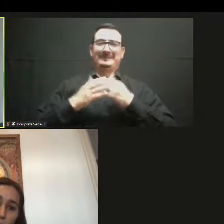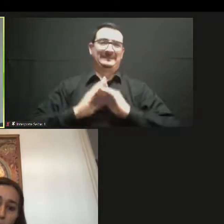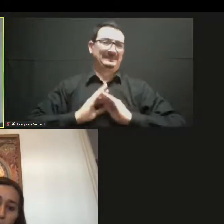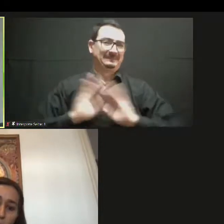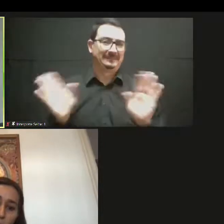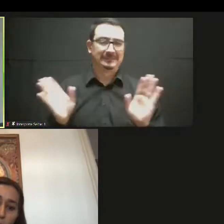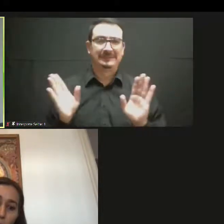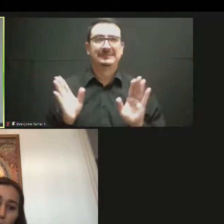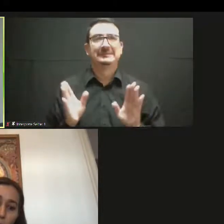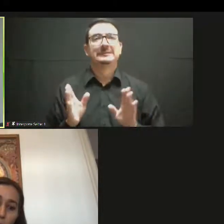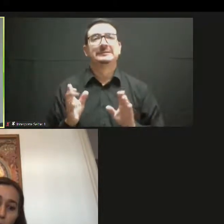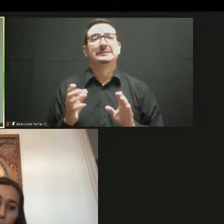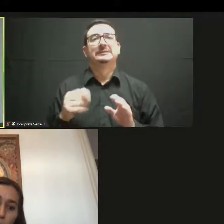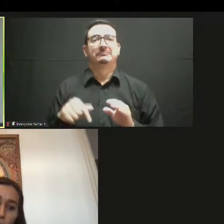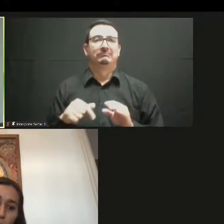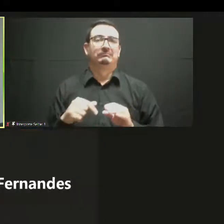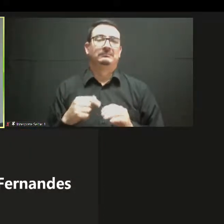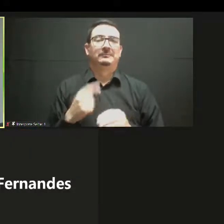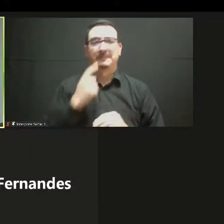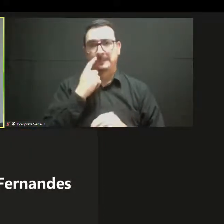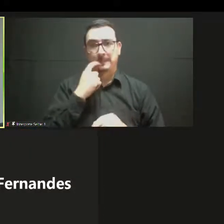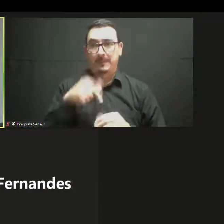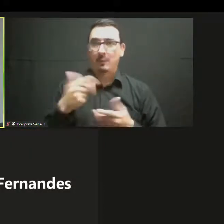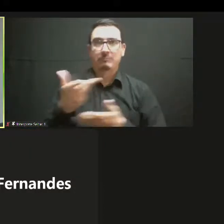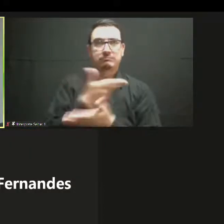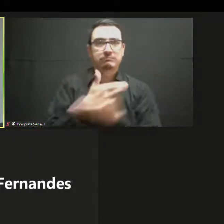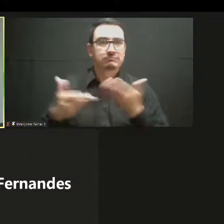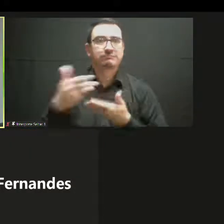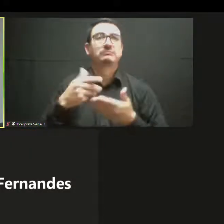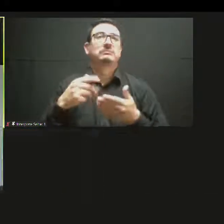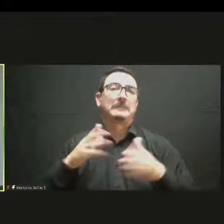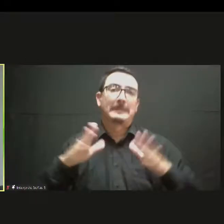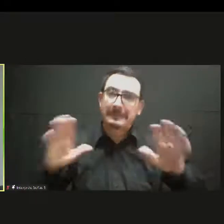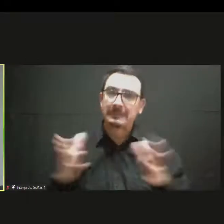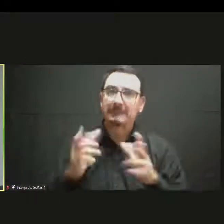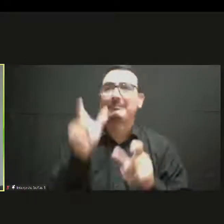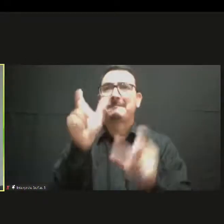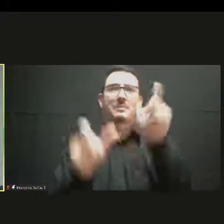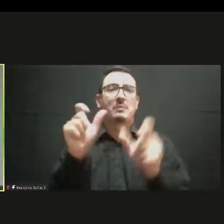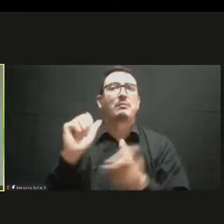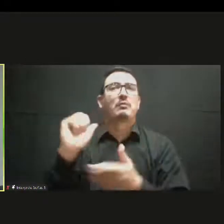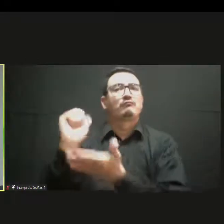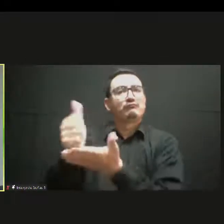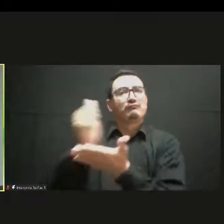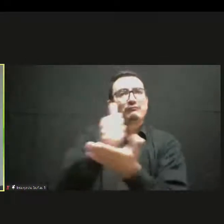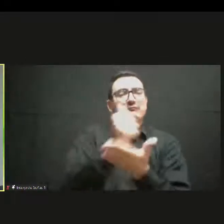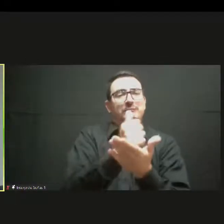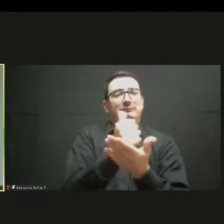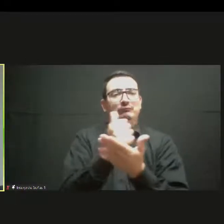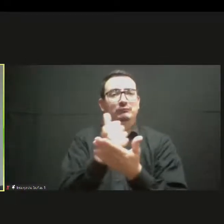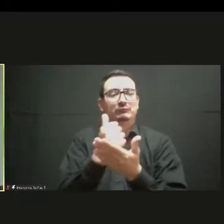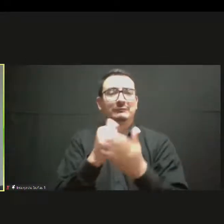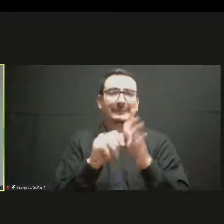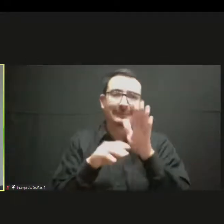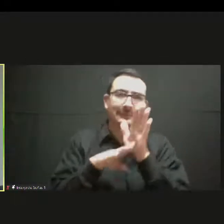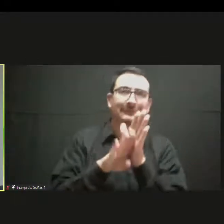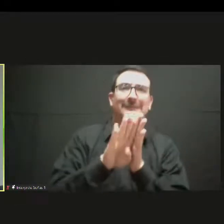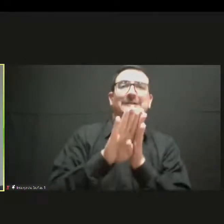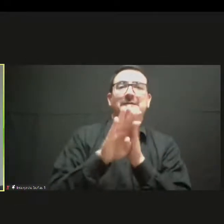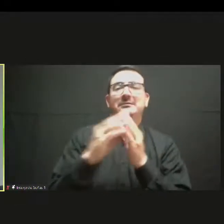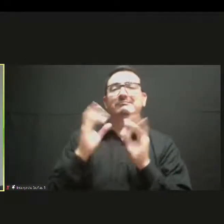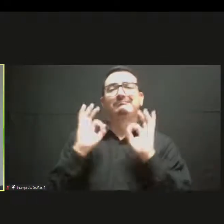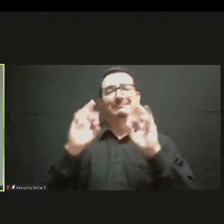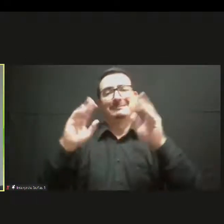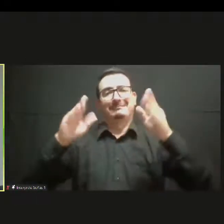countries. I'd like to thank all the participants today, Vanessa, Elena, Rupa, and Dipali,